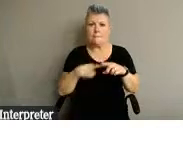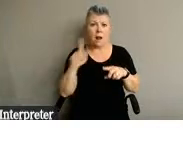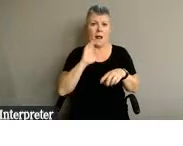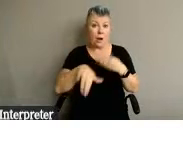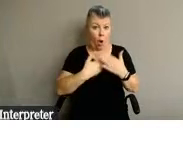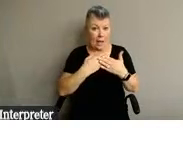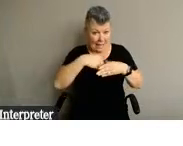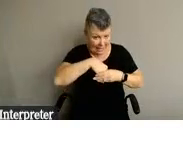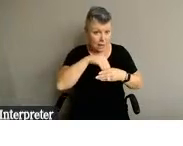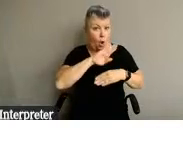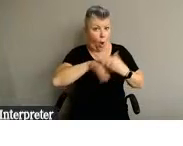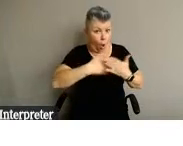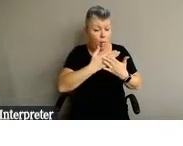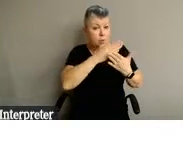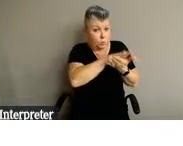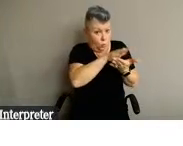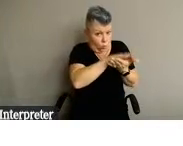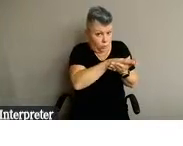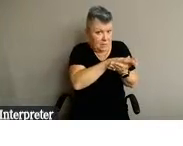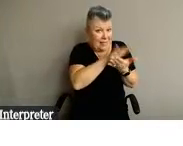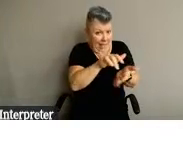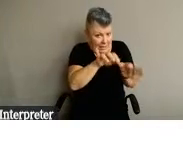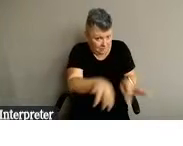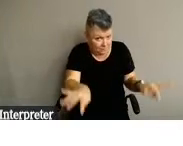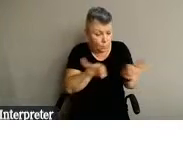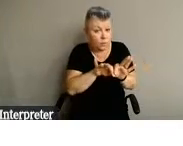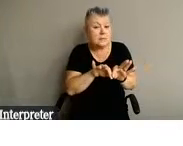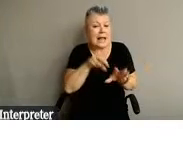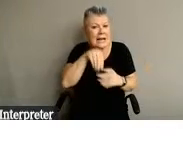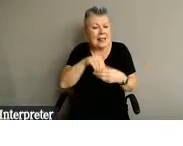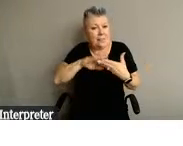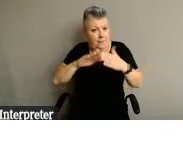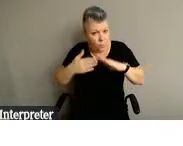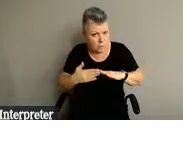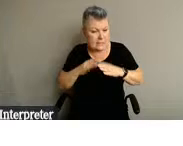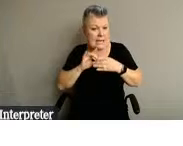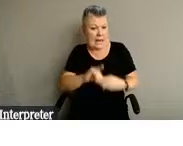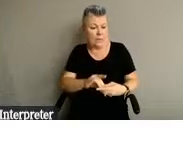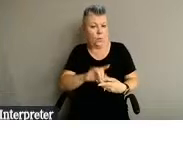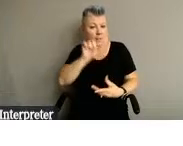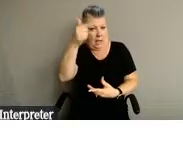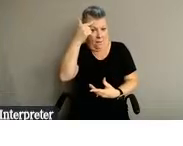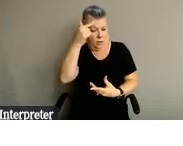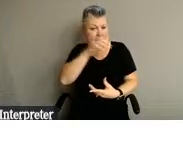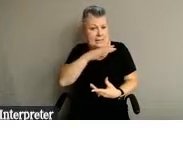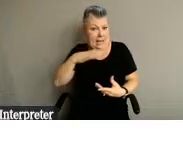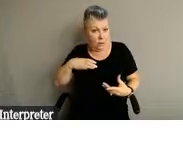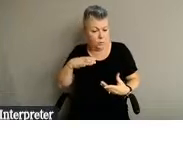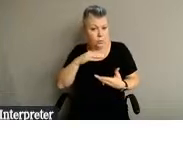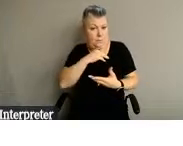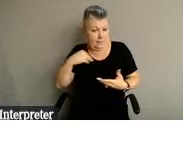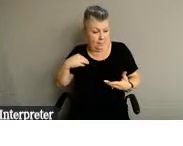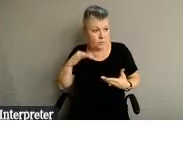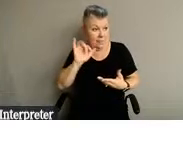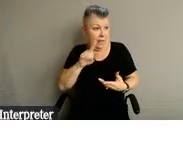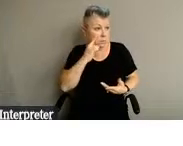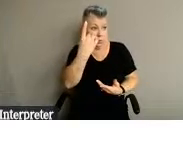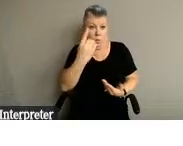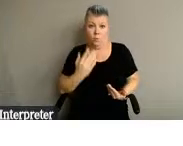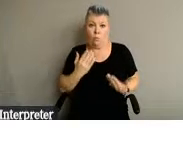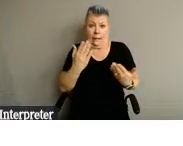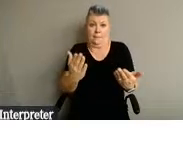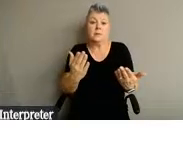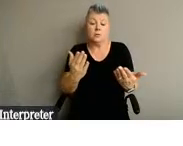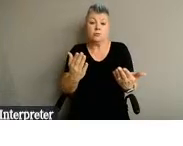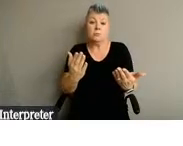most, and then also within our communities. Connecting with our governing council members was one of the recommendations that you have provided to